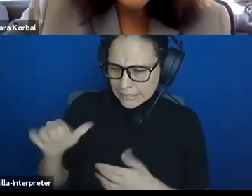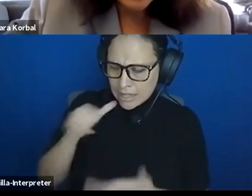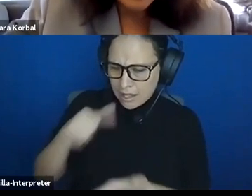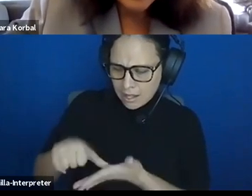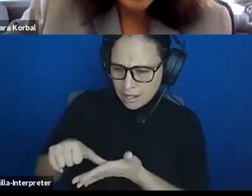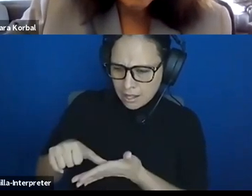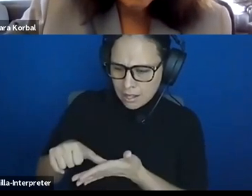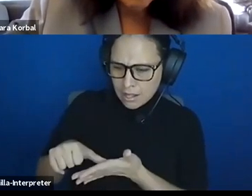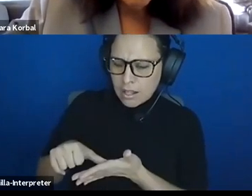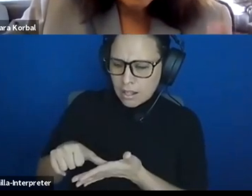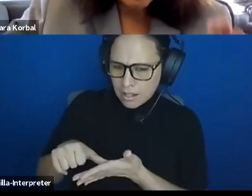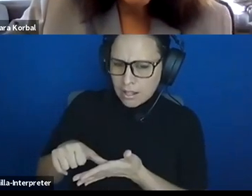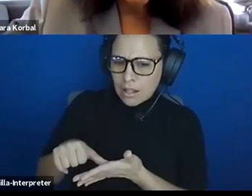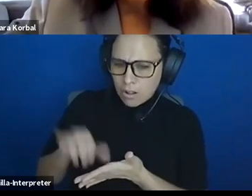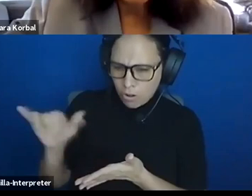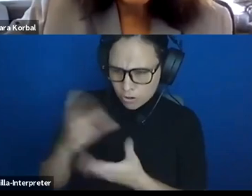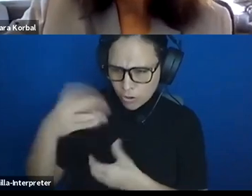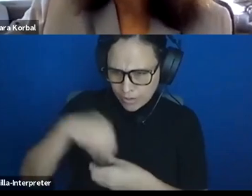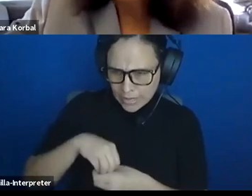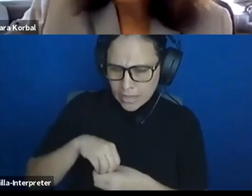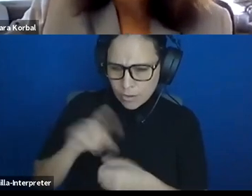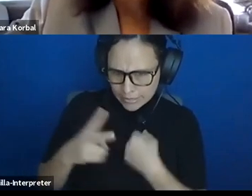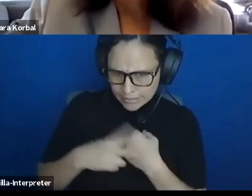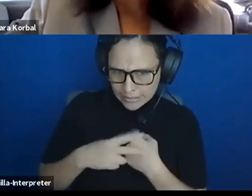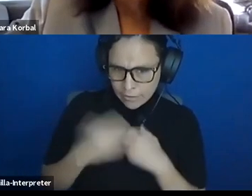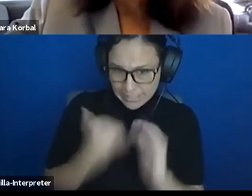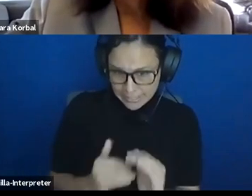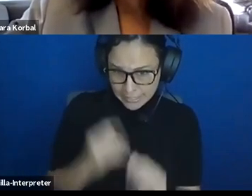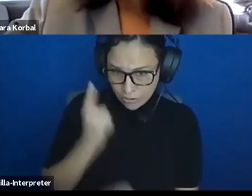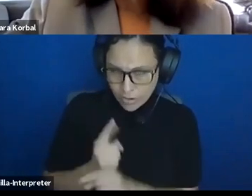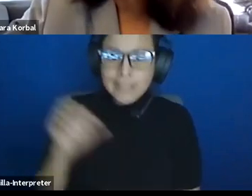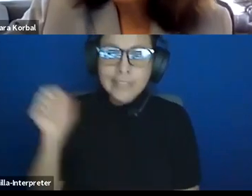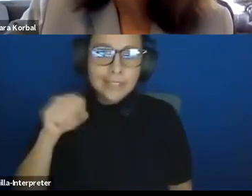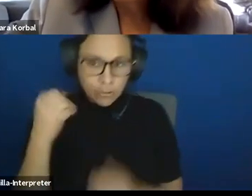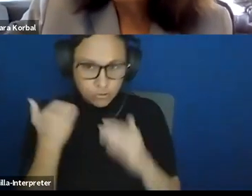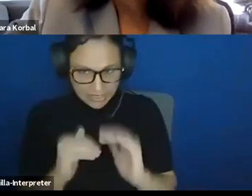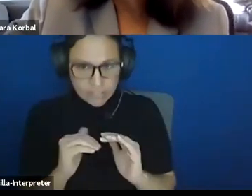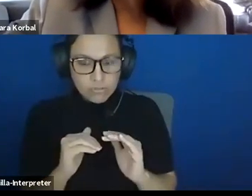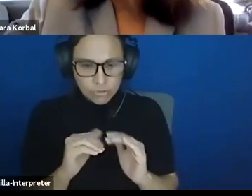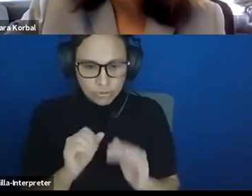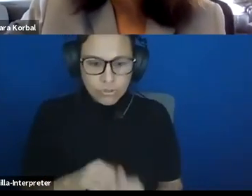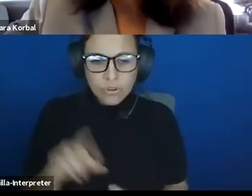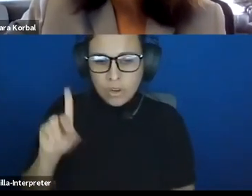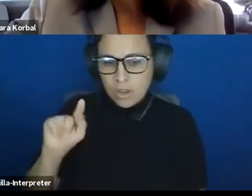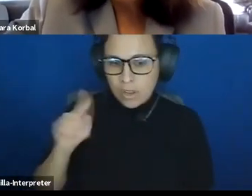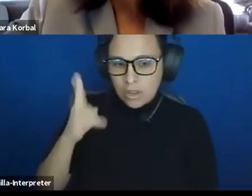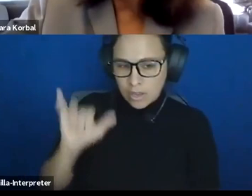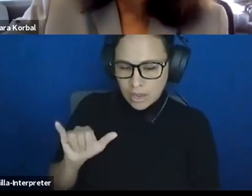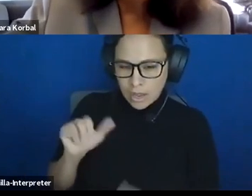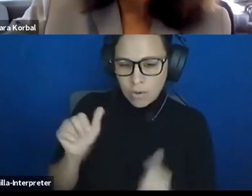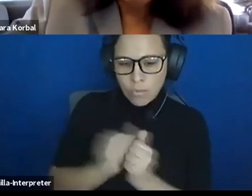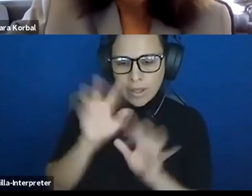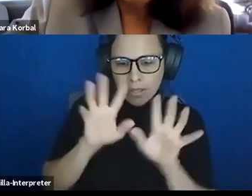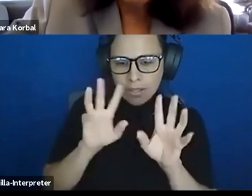was also, I think. Yes. What do we say, restricted? Yes. So Kathy Bodine was with the weather